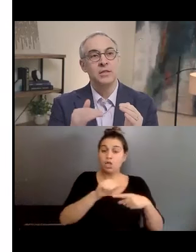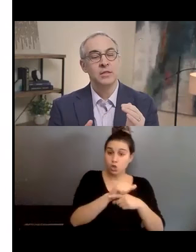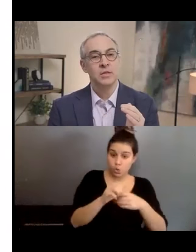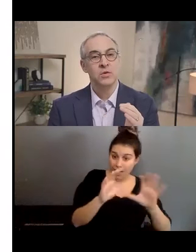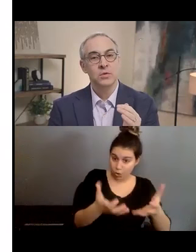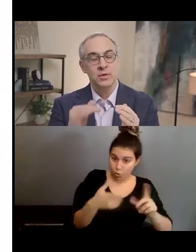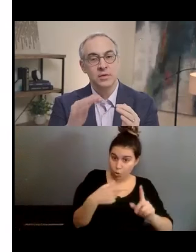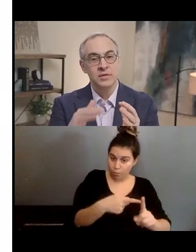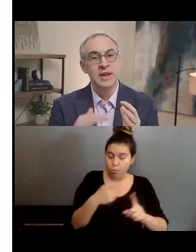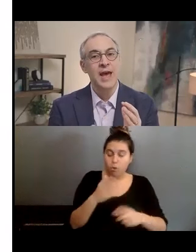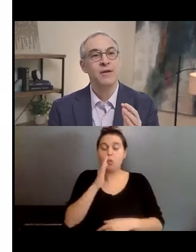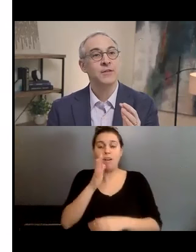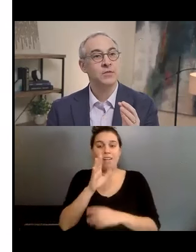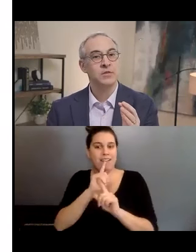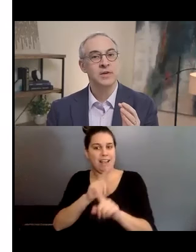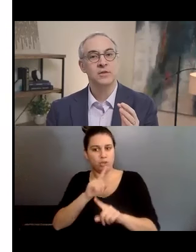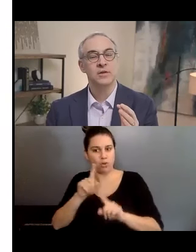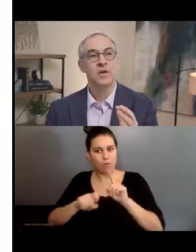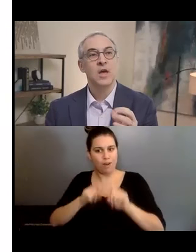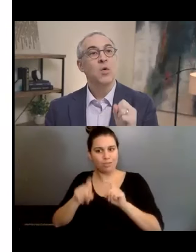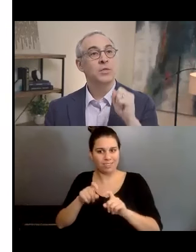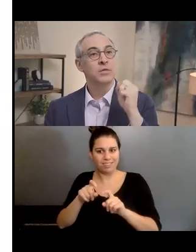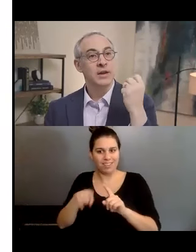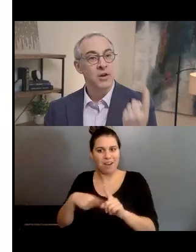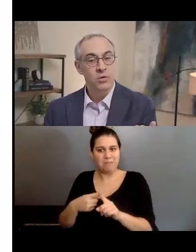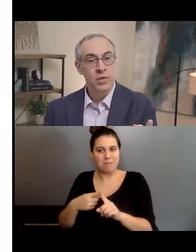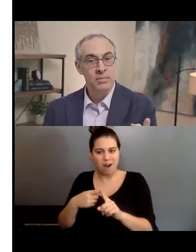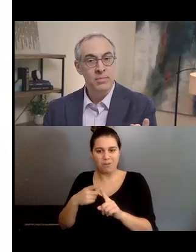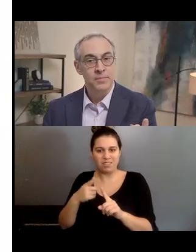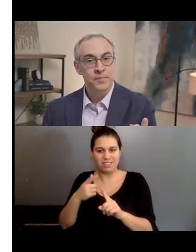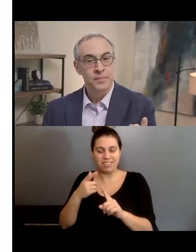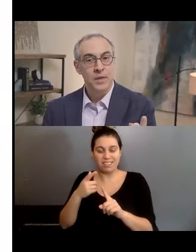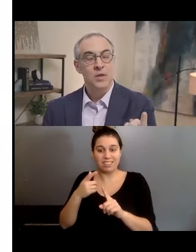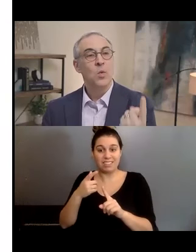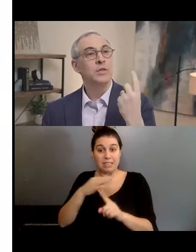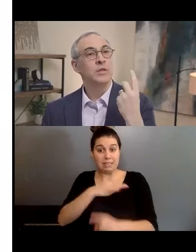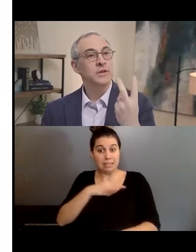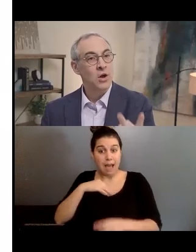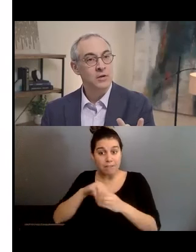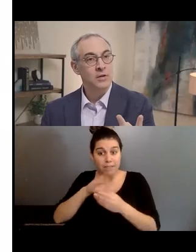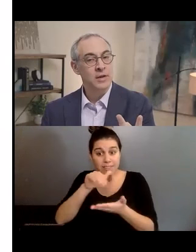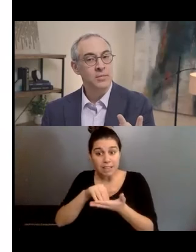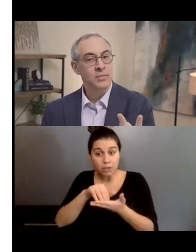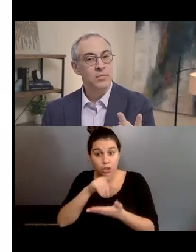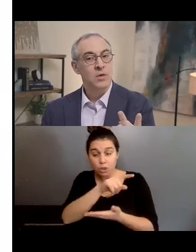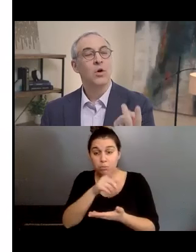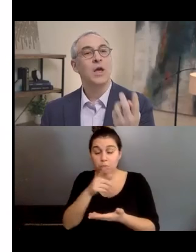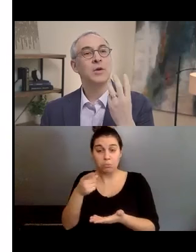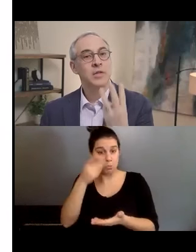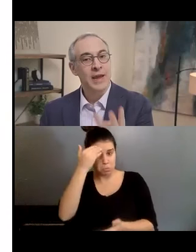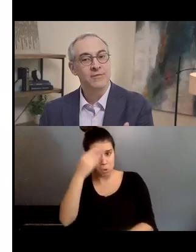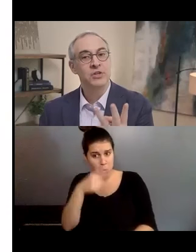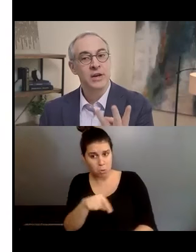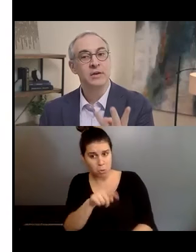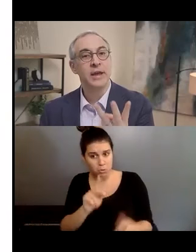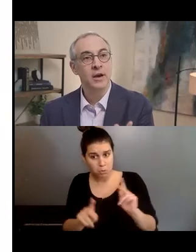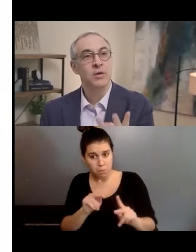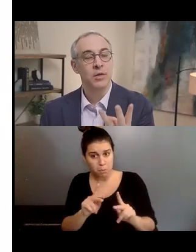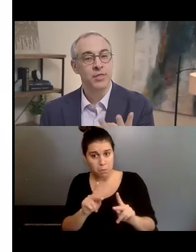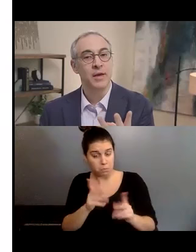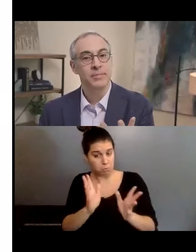are the staff in those centers, whether they know them, whether they talk to them, and whether they have